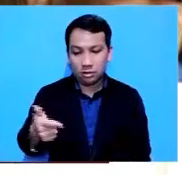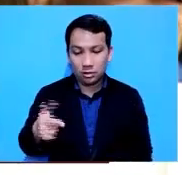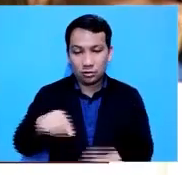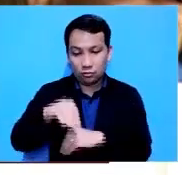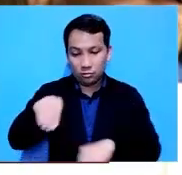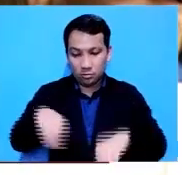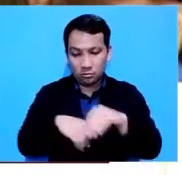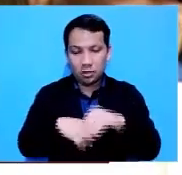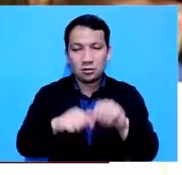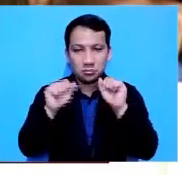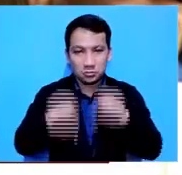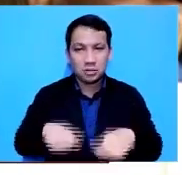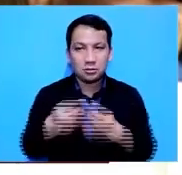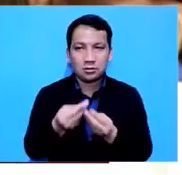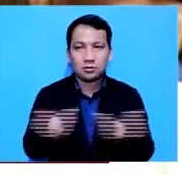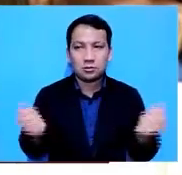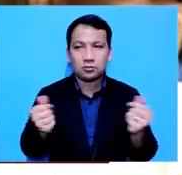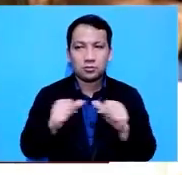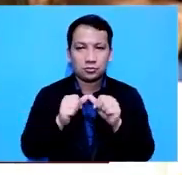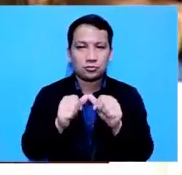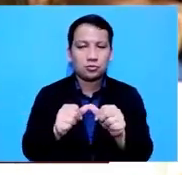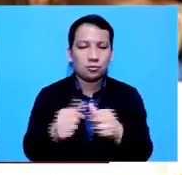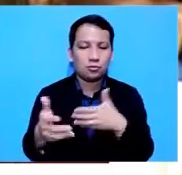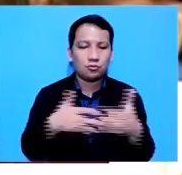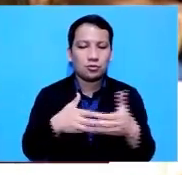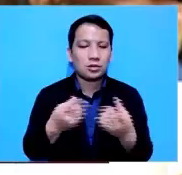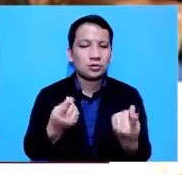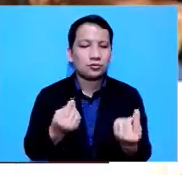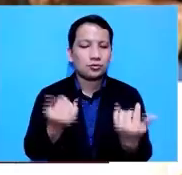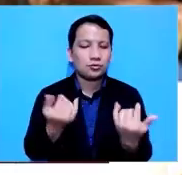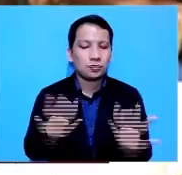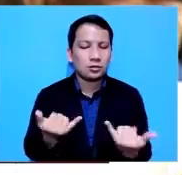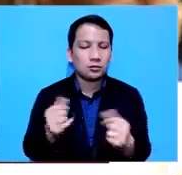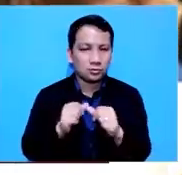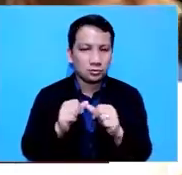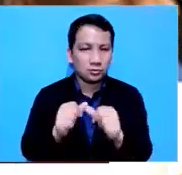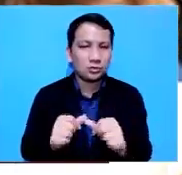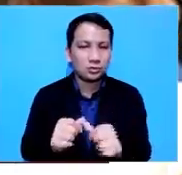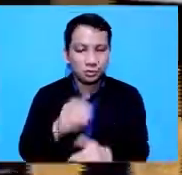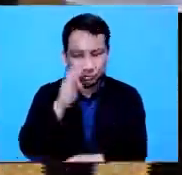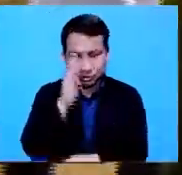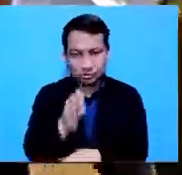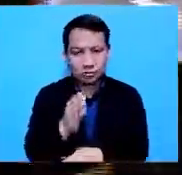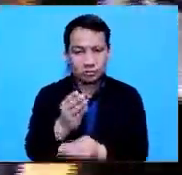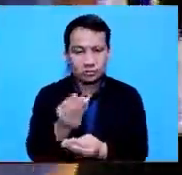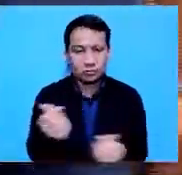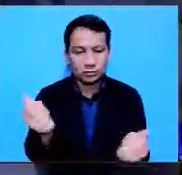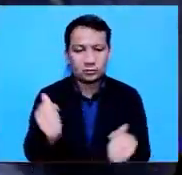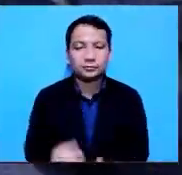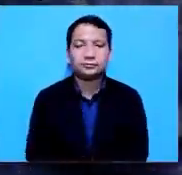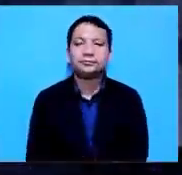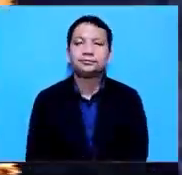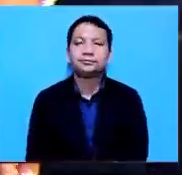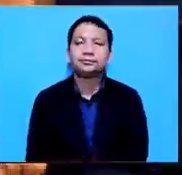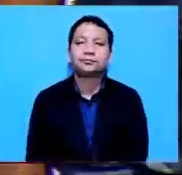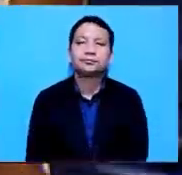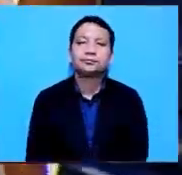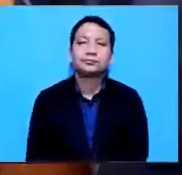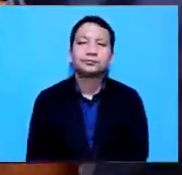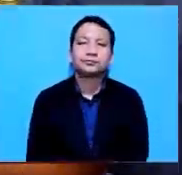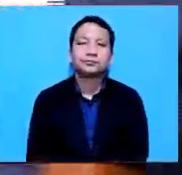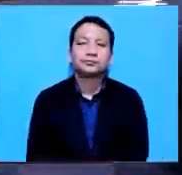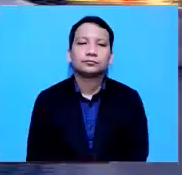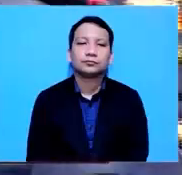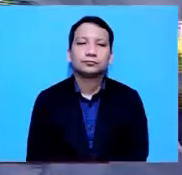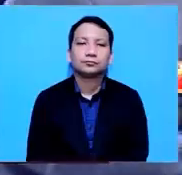able to continue what we started and pursue this cause. Isinusulong ng Fineman Advisory Group